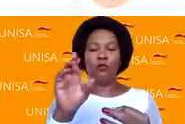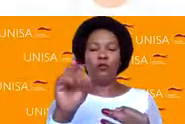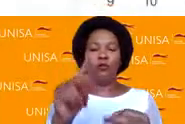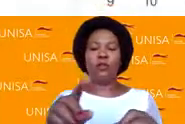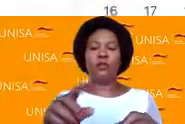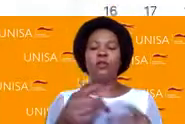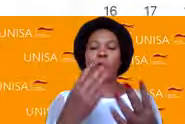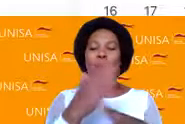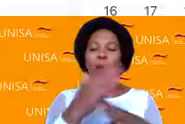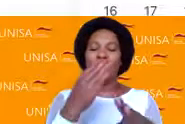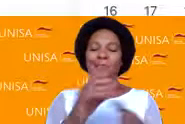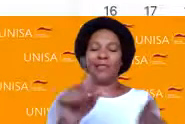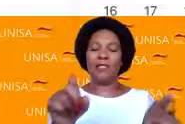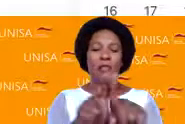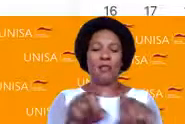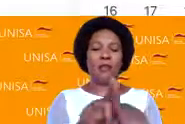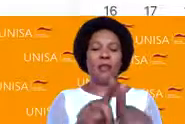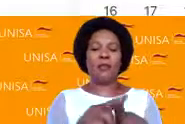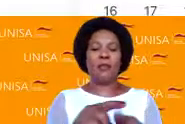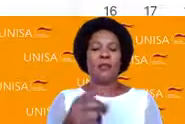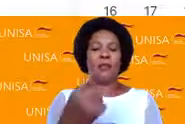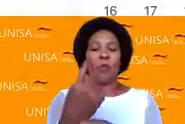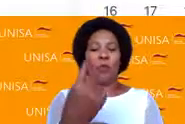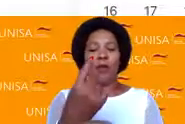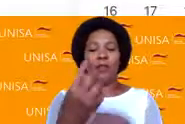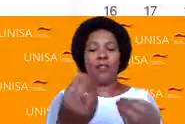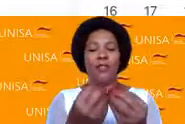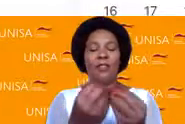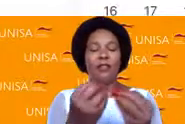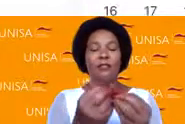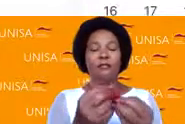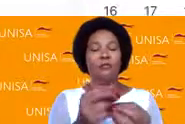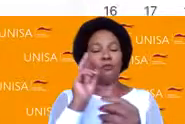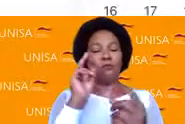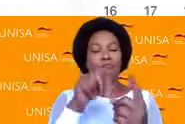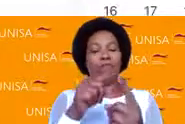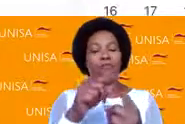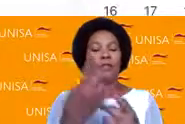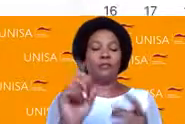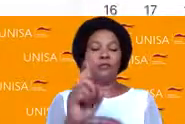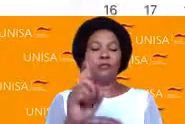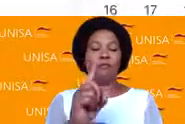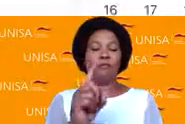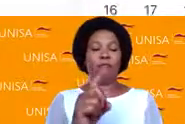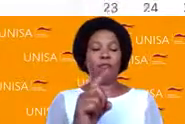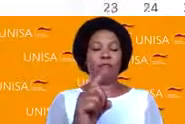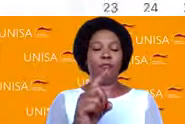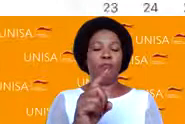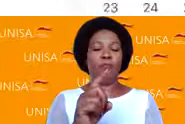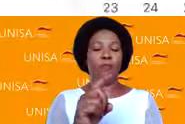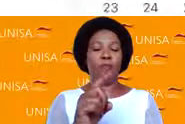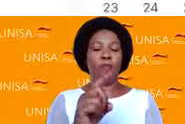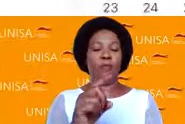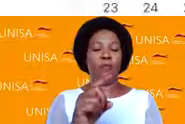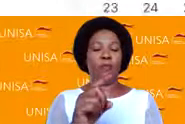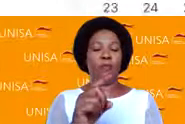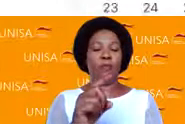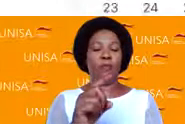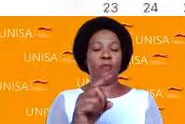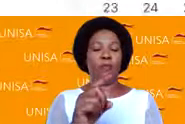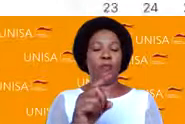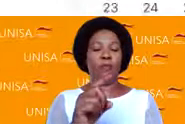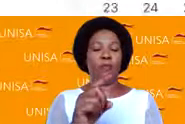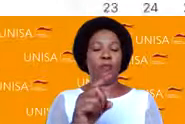same. One thing we did note is, and just have be aware of, is sometimes